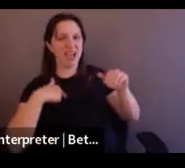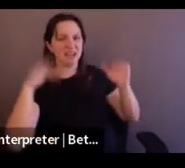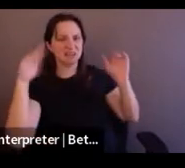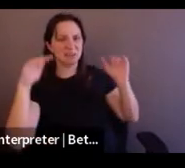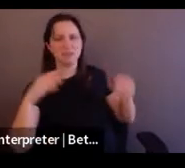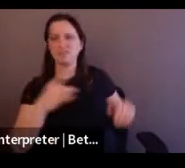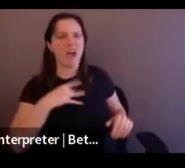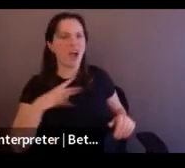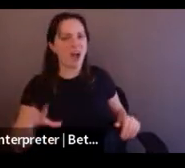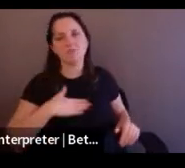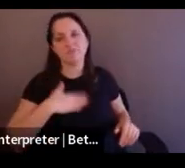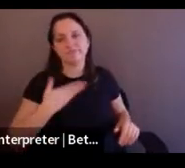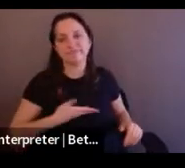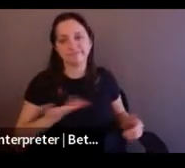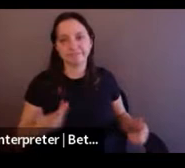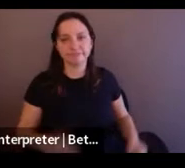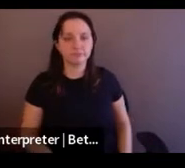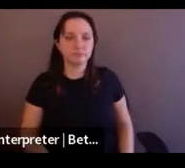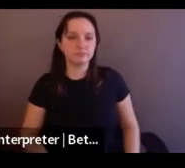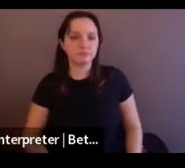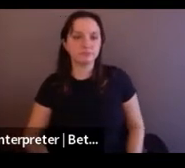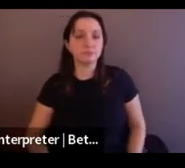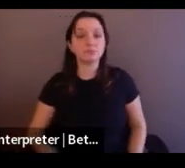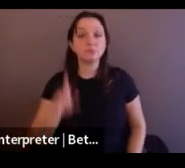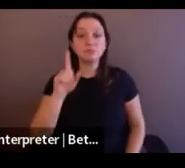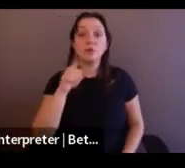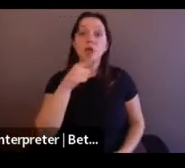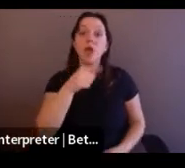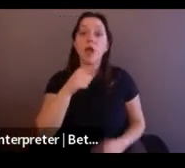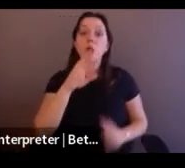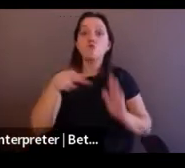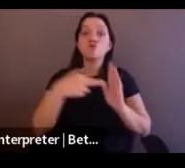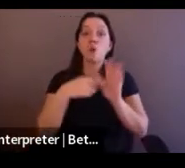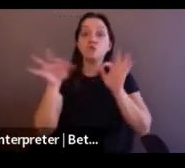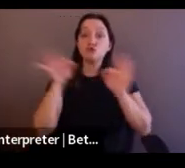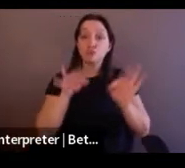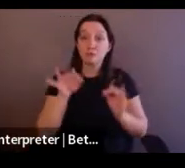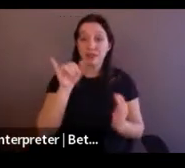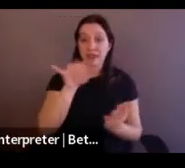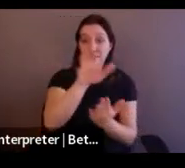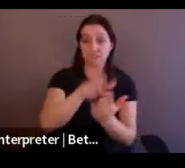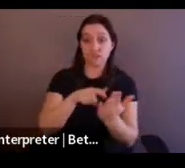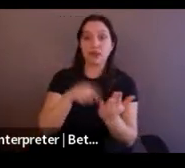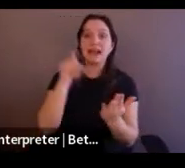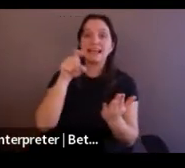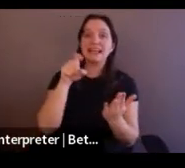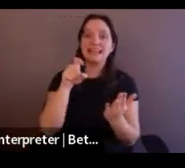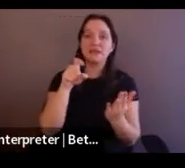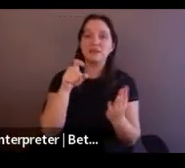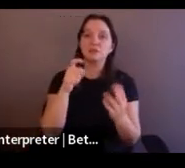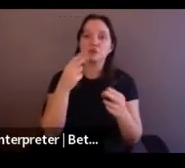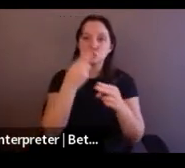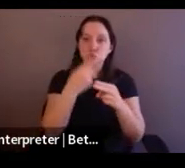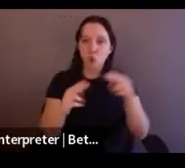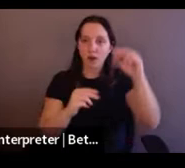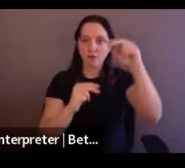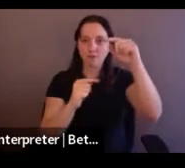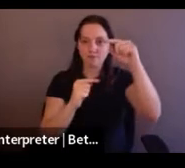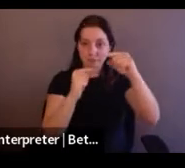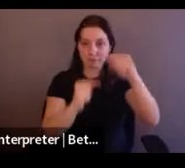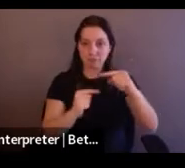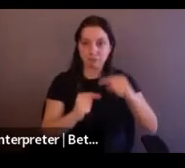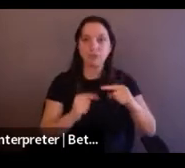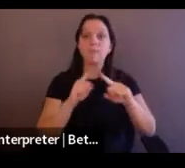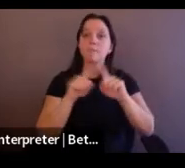not super long, but it's very clear. It has all of the basic information. It has what the role and responsibilities